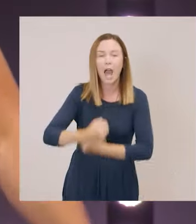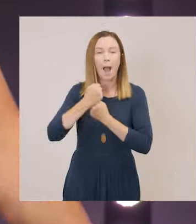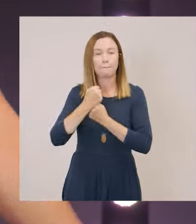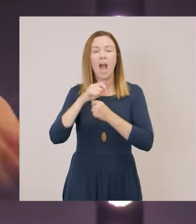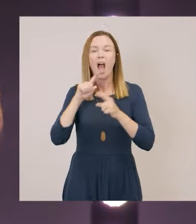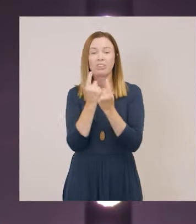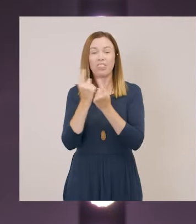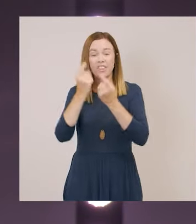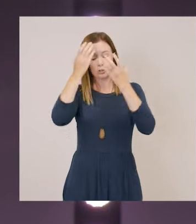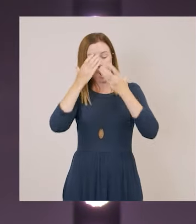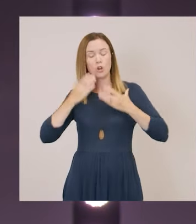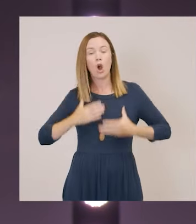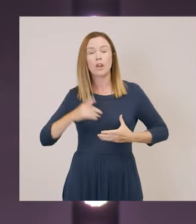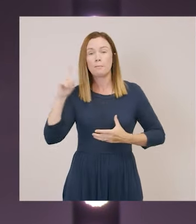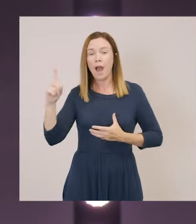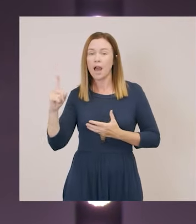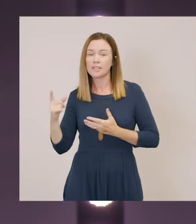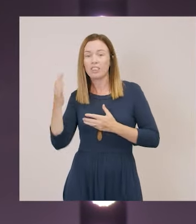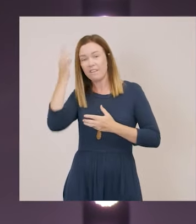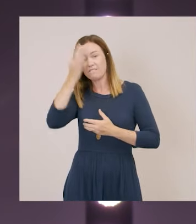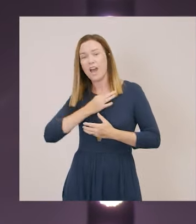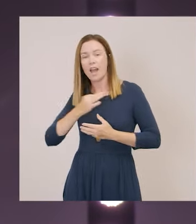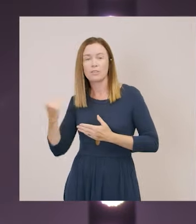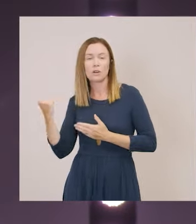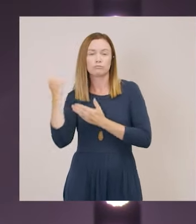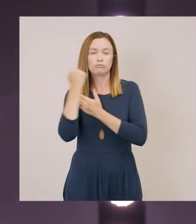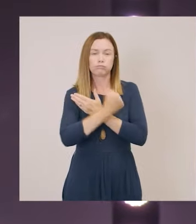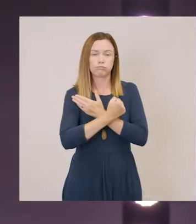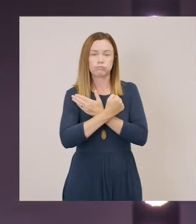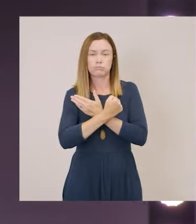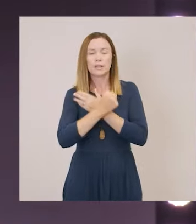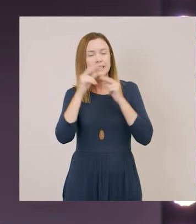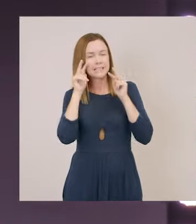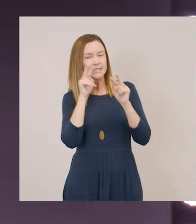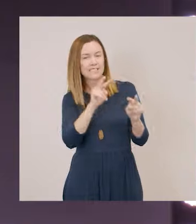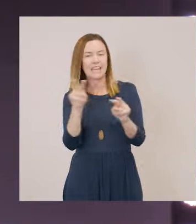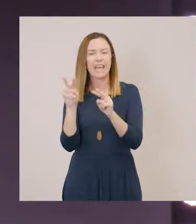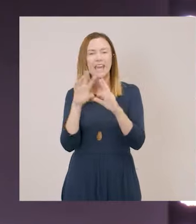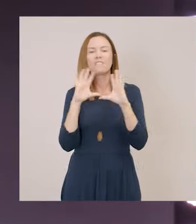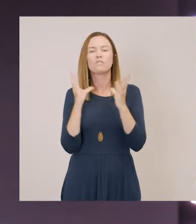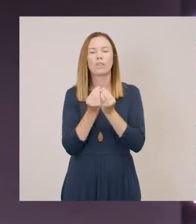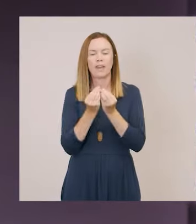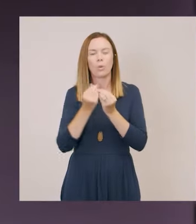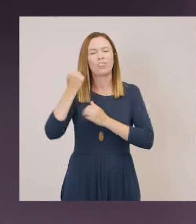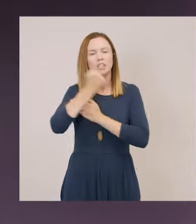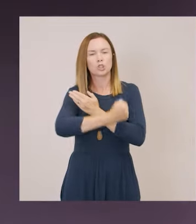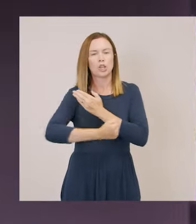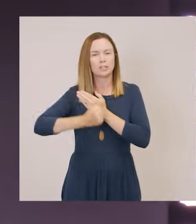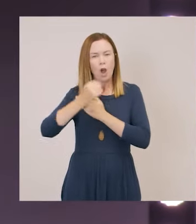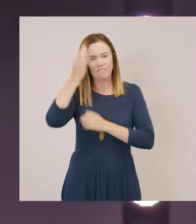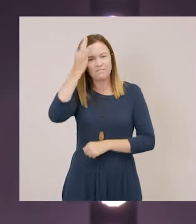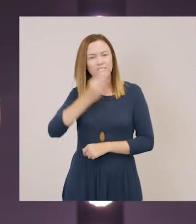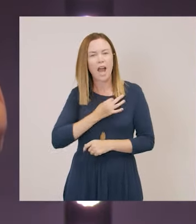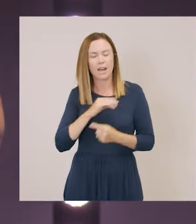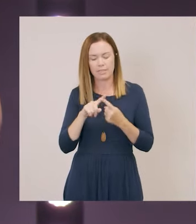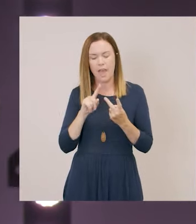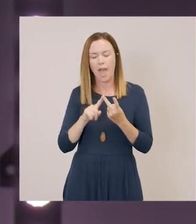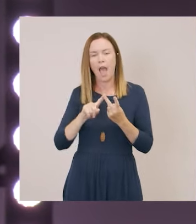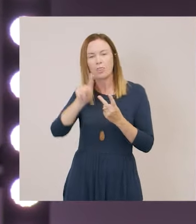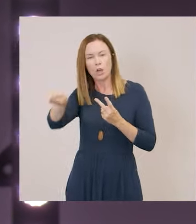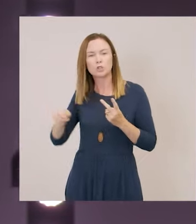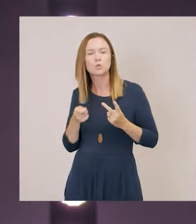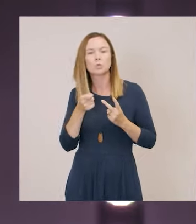us, but we have to pick up and apply the shield of faith. See everything with the shield of faith. And then we pick up the sword of the Spirit.